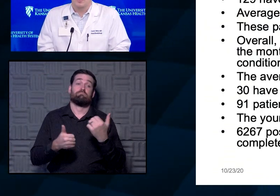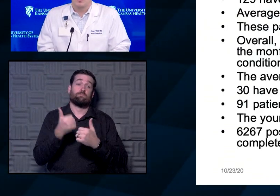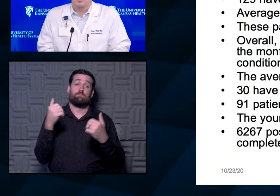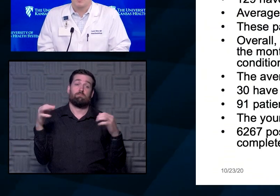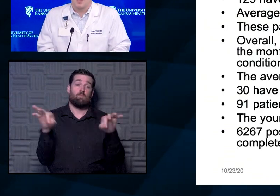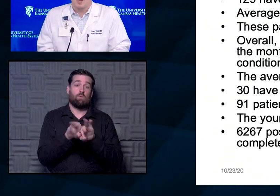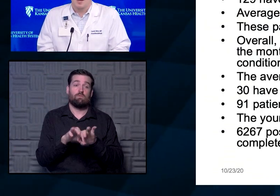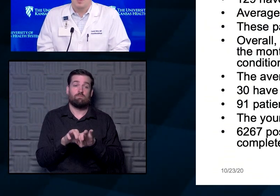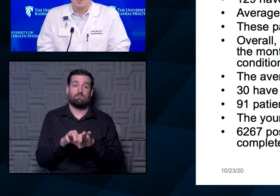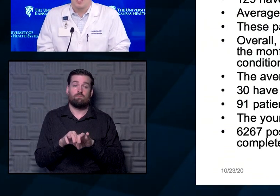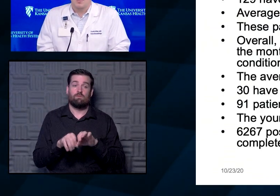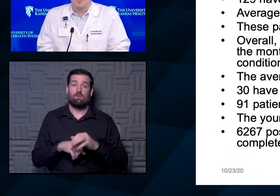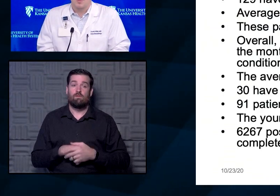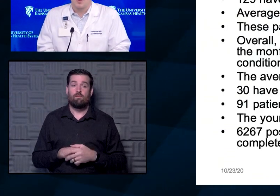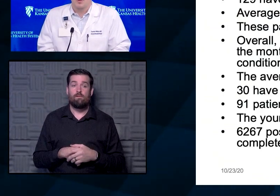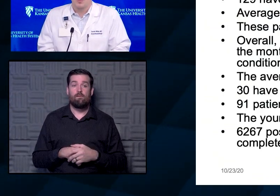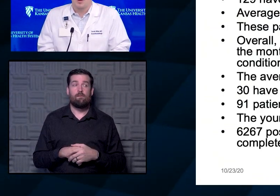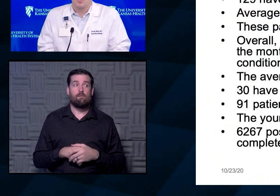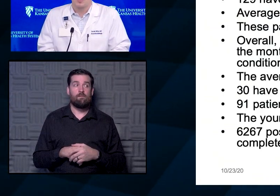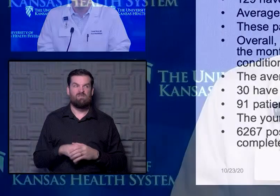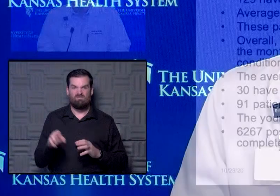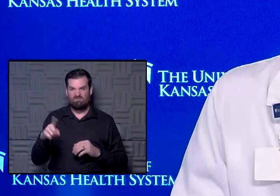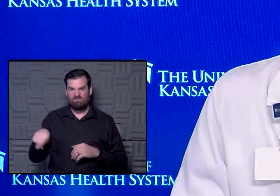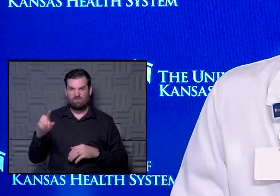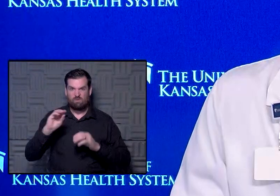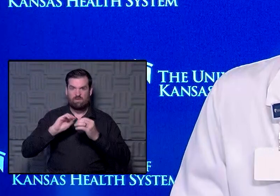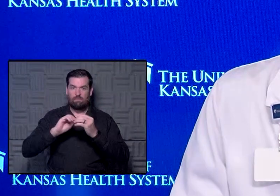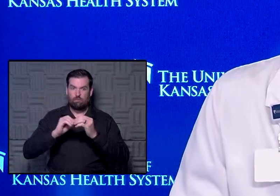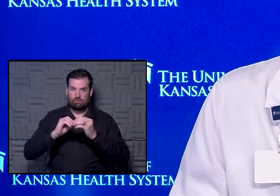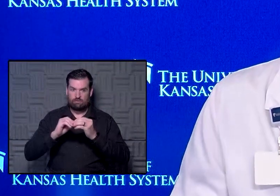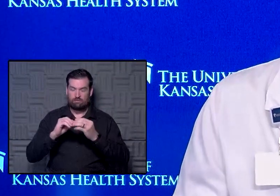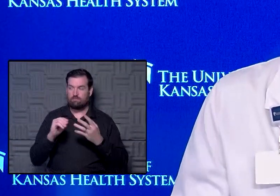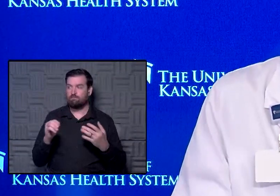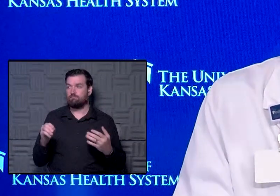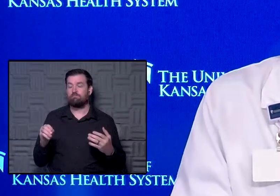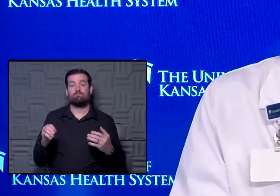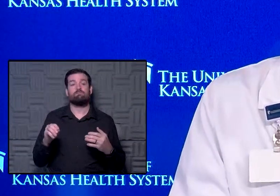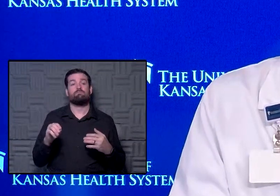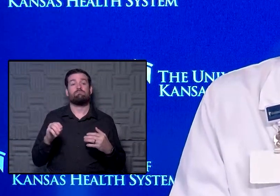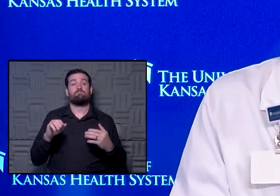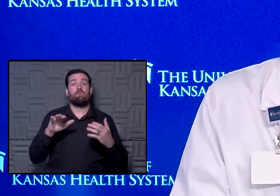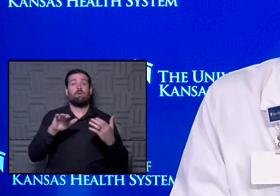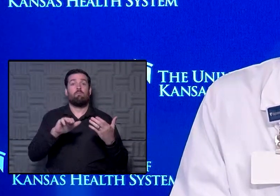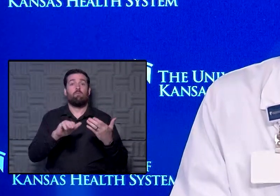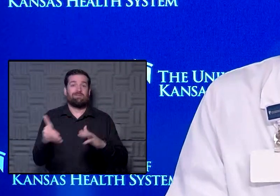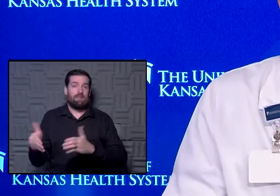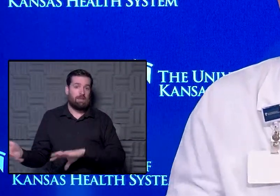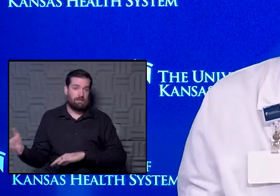think, of those numbers. The mortality rate